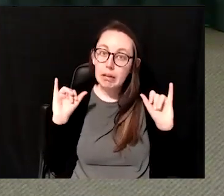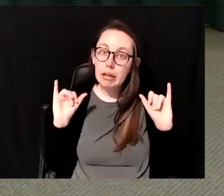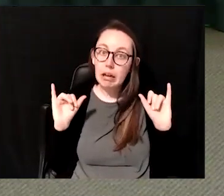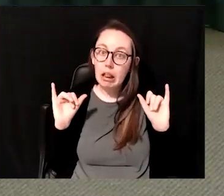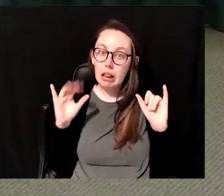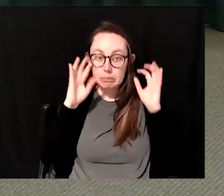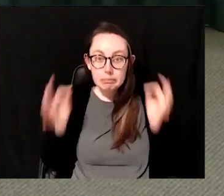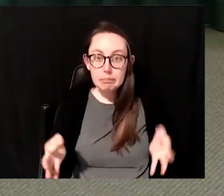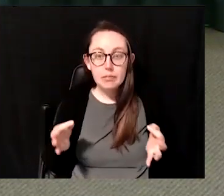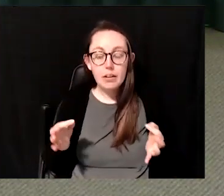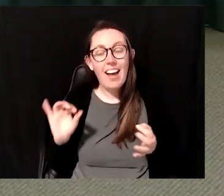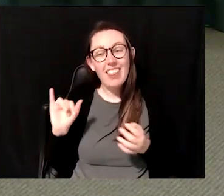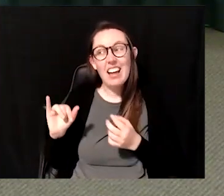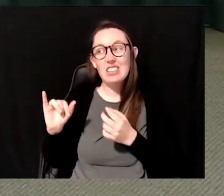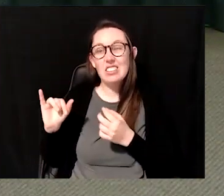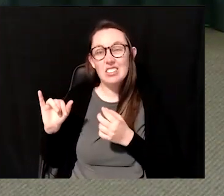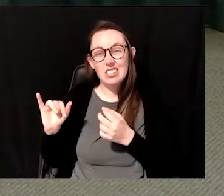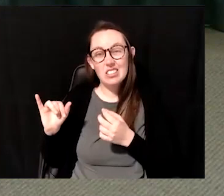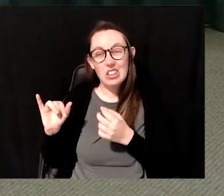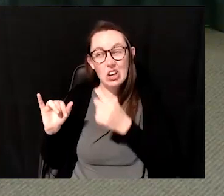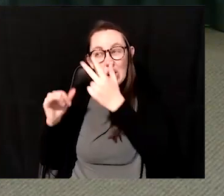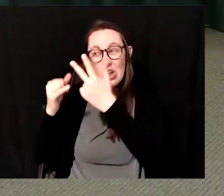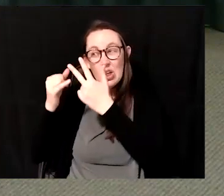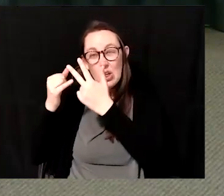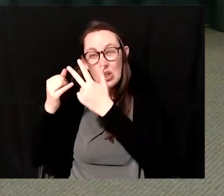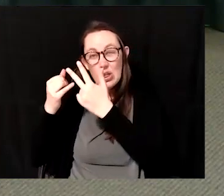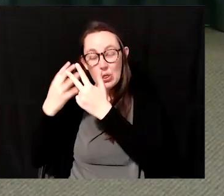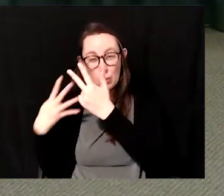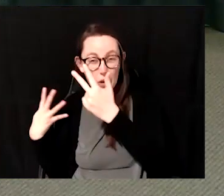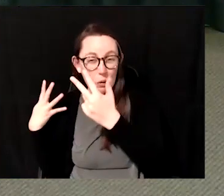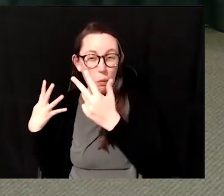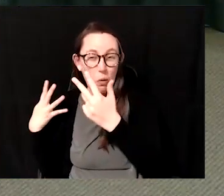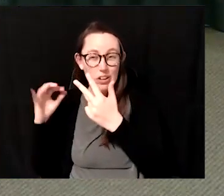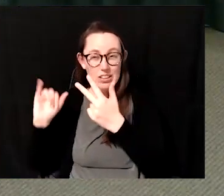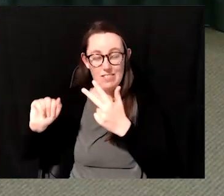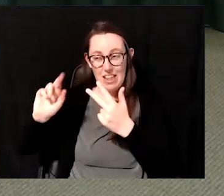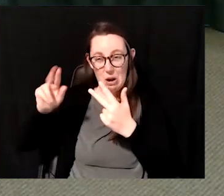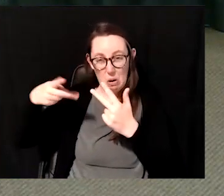arpa money being used for this one issue